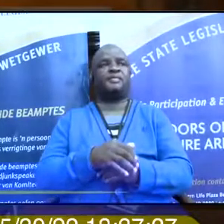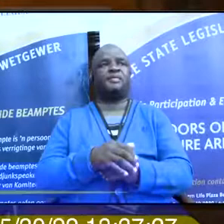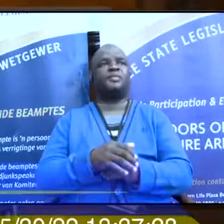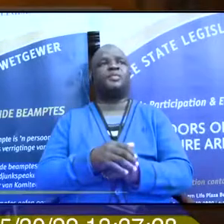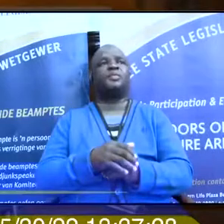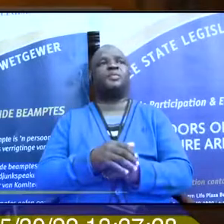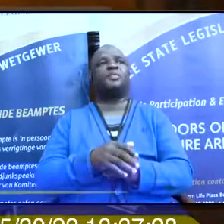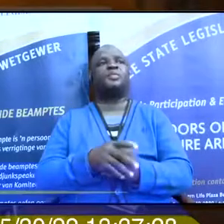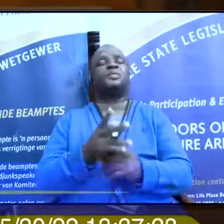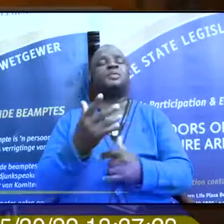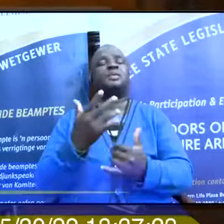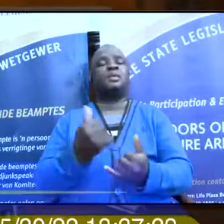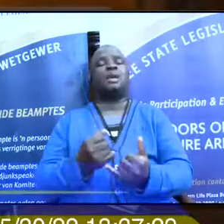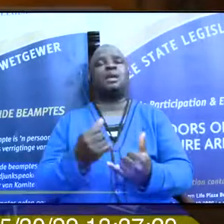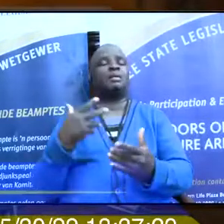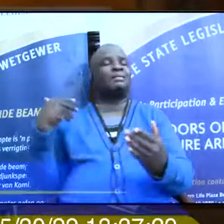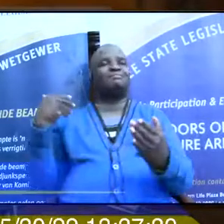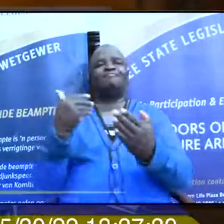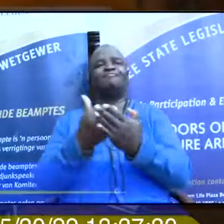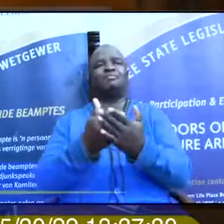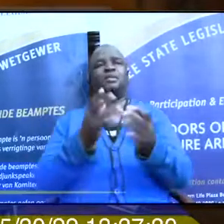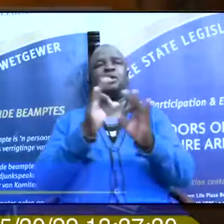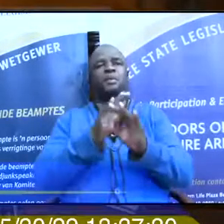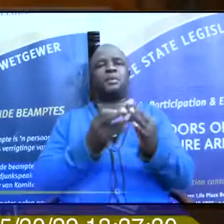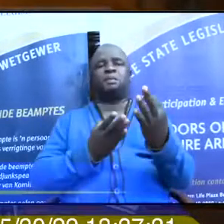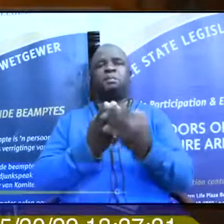and we are seeing no year intervention